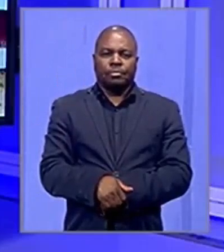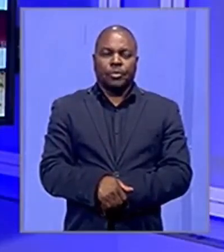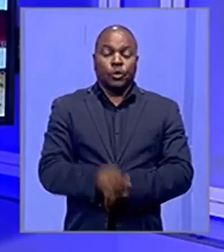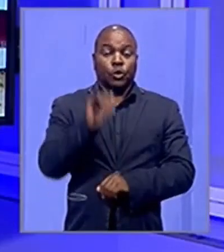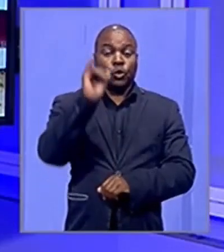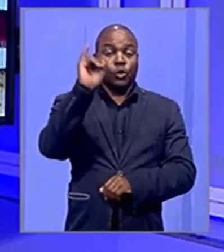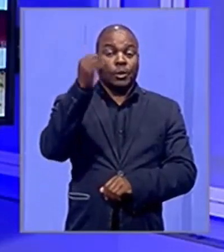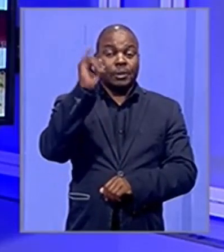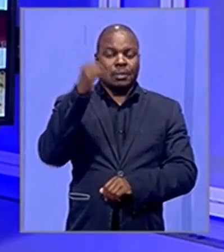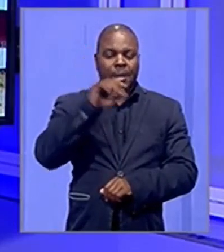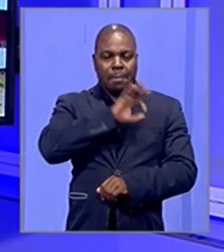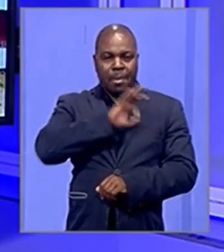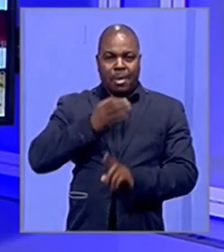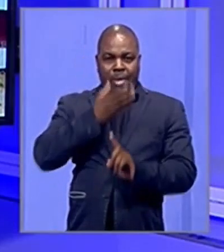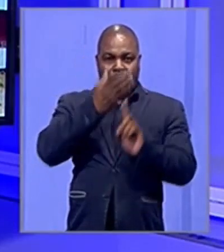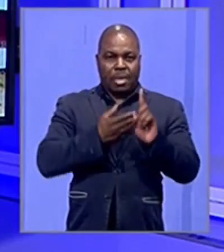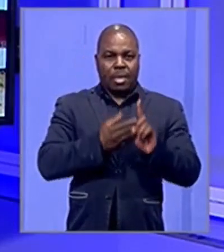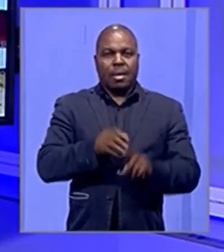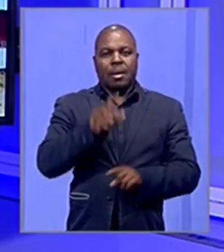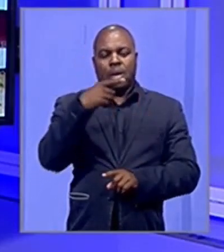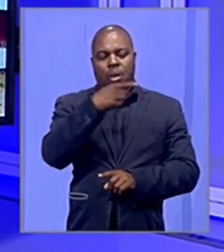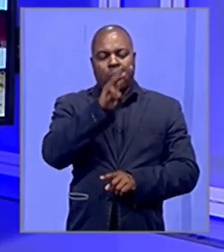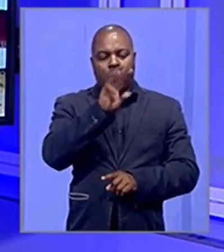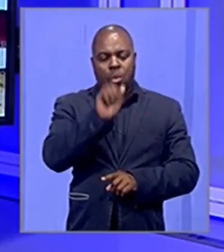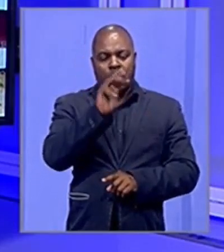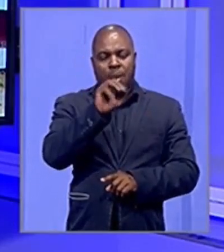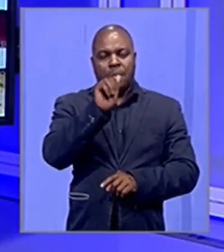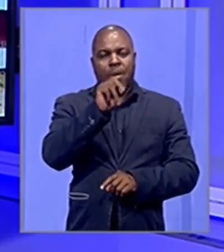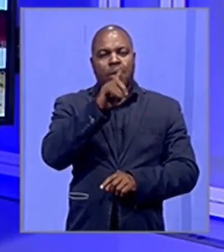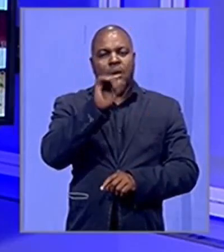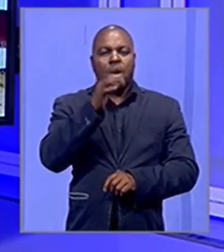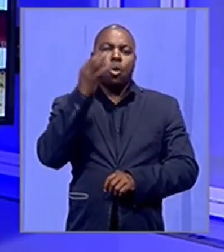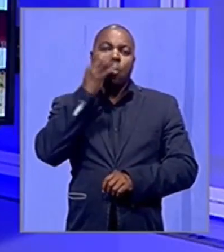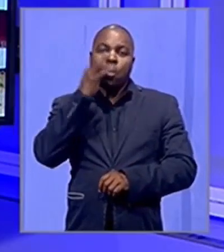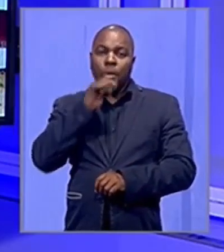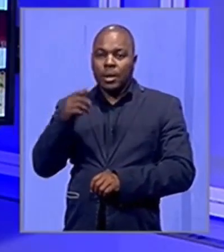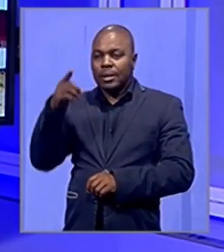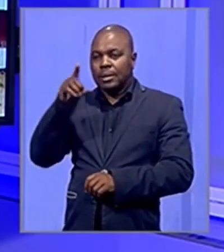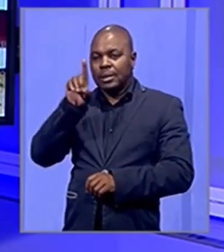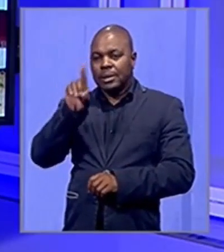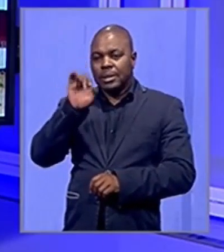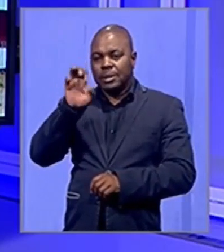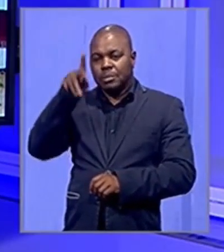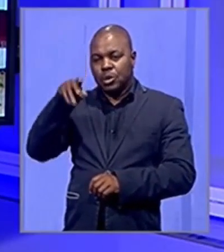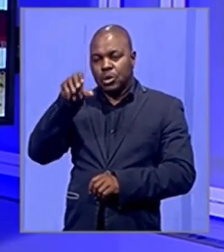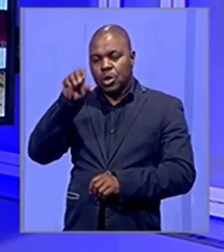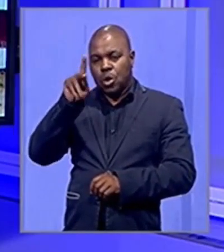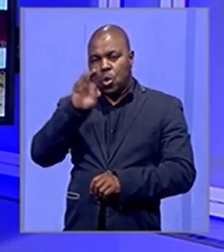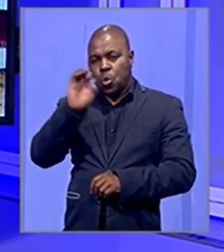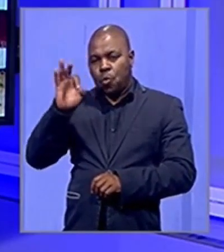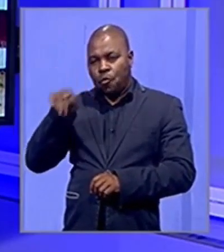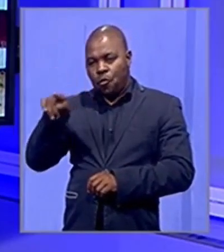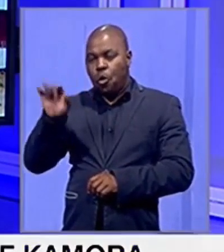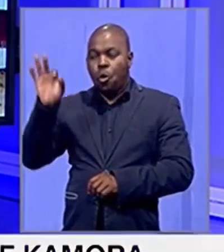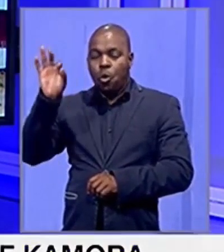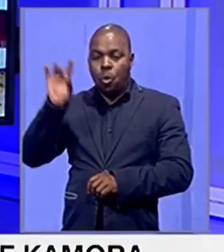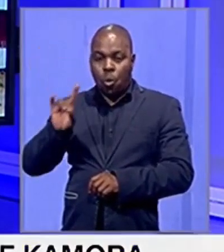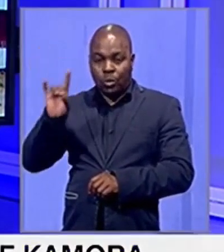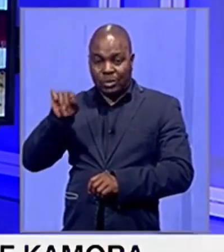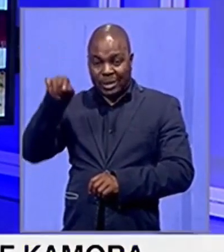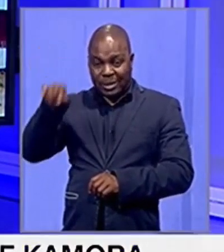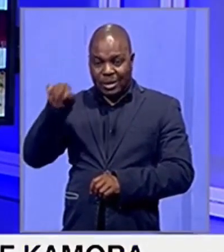Meyara wa Johannesburg Kabelo Kwamanda o itlamme ka hore tshebetso ya ho hokela motlakase hosteleng ya Deep Kloof Soweto e tla qala ka ho panya leihlo. Kwamanda